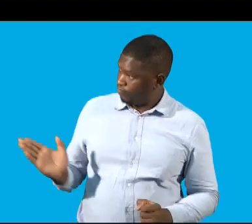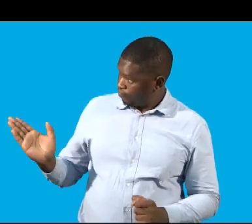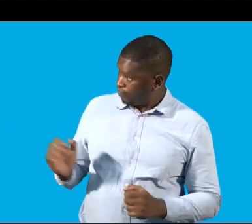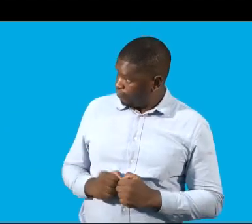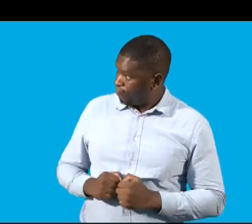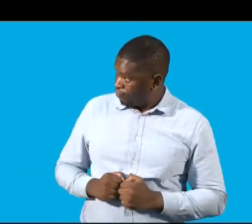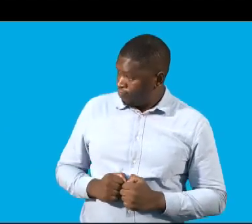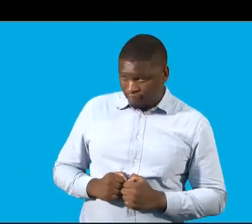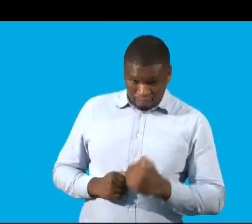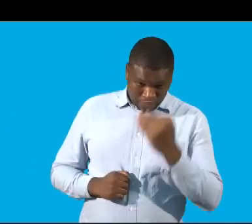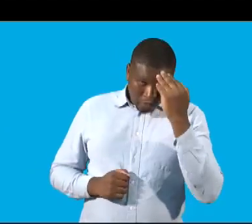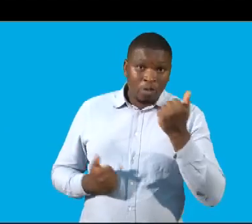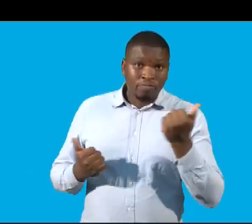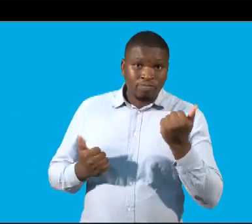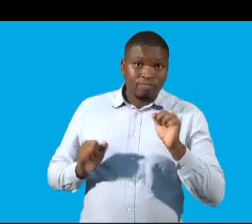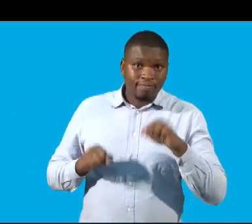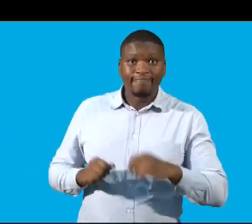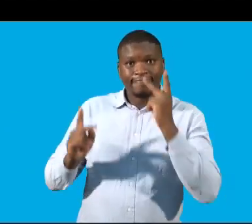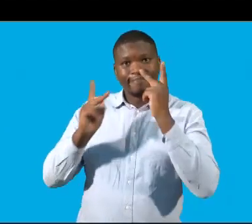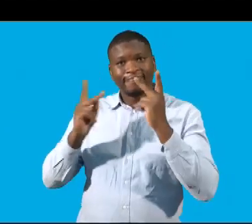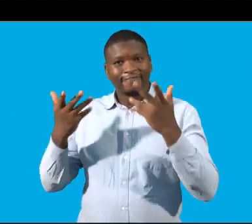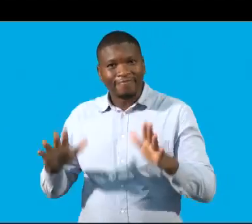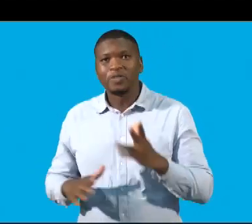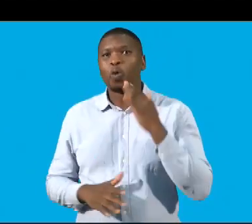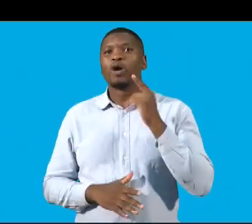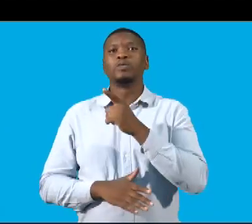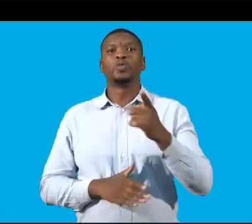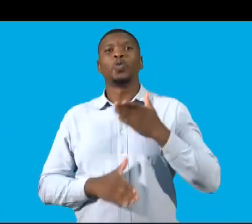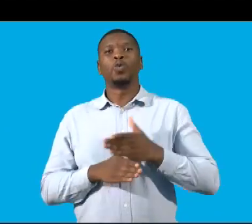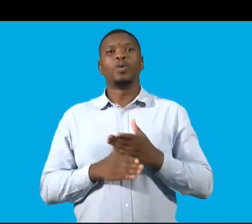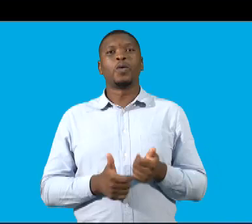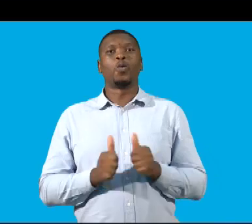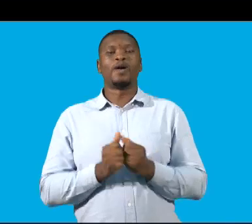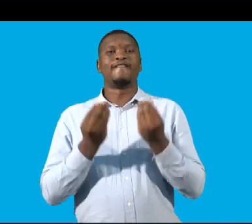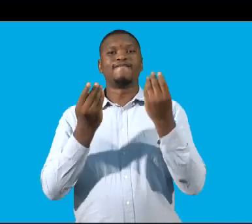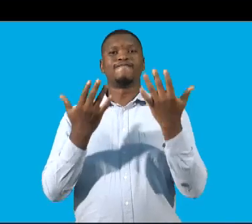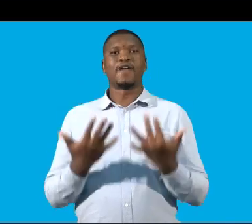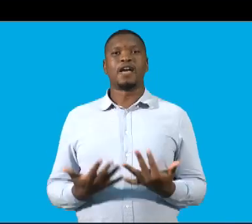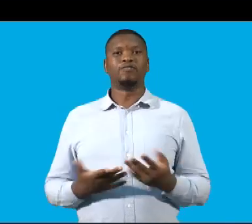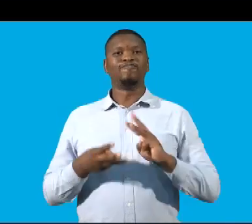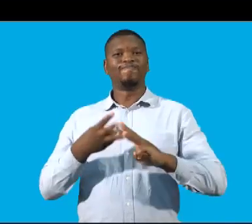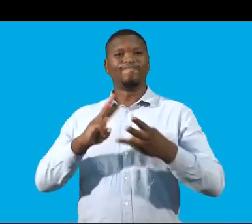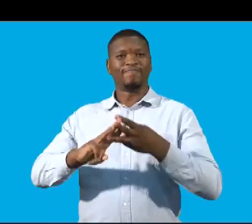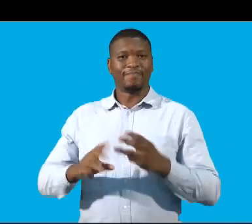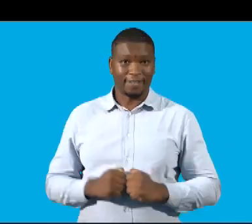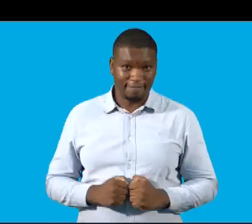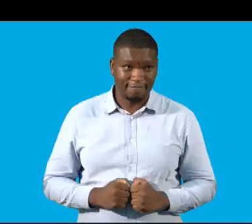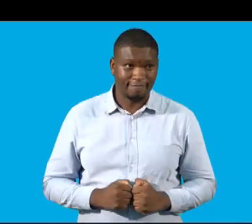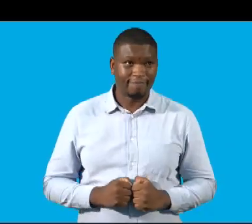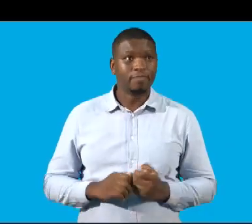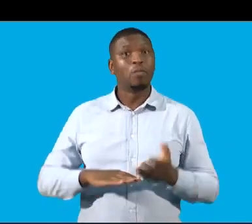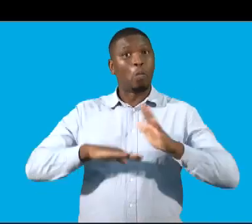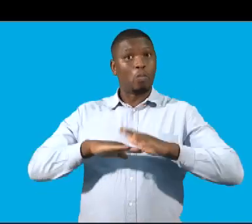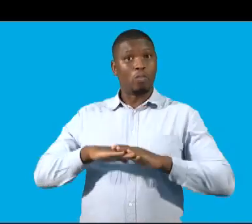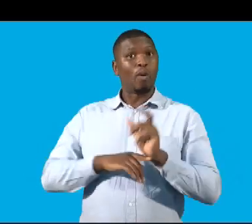are used to using and used to seeing when you are working with financial mathematics. And here are